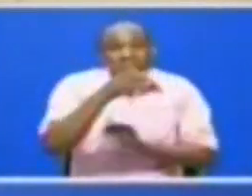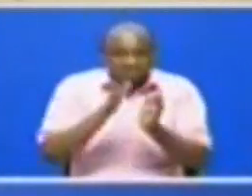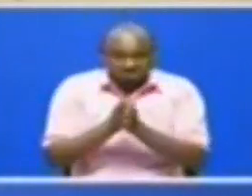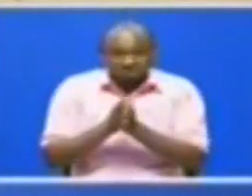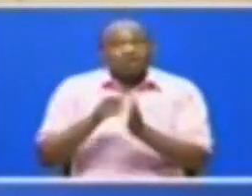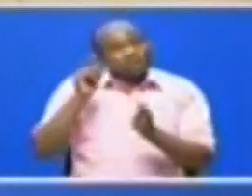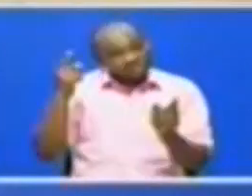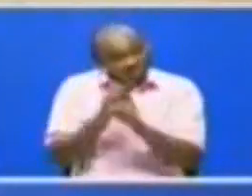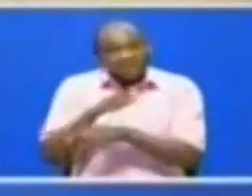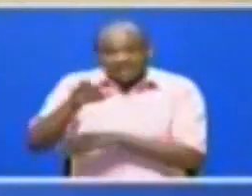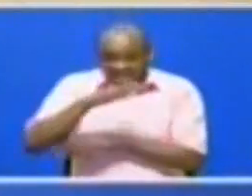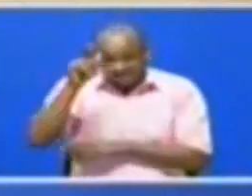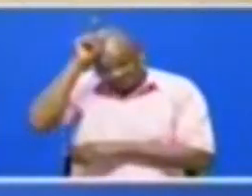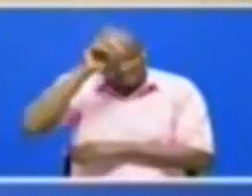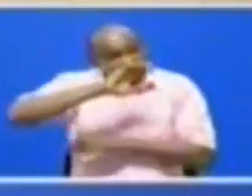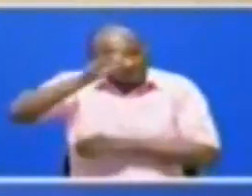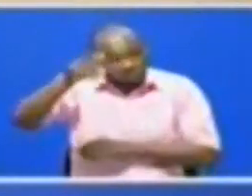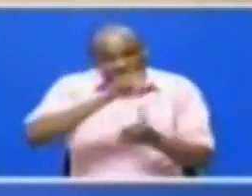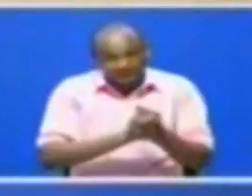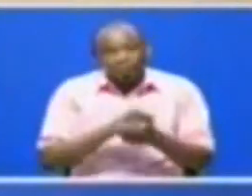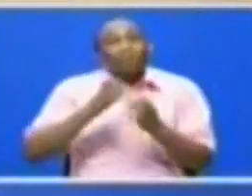karibu vitongoji mbalimbali,